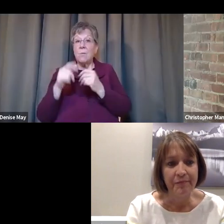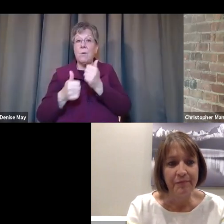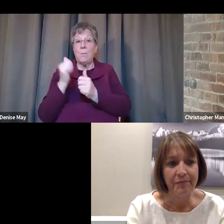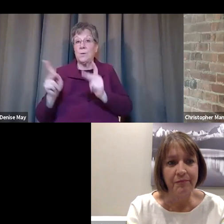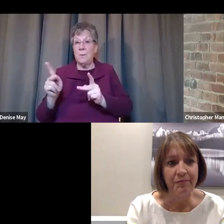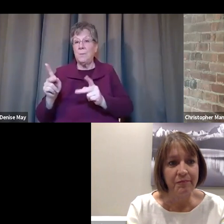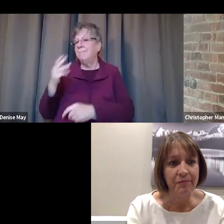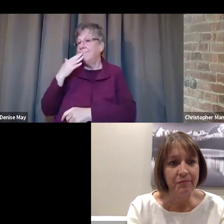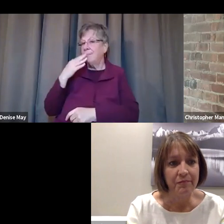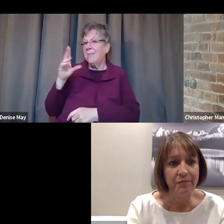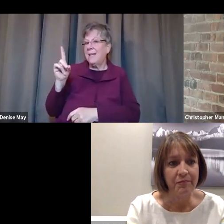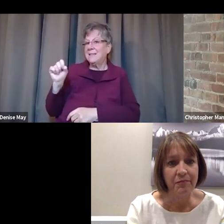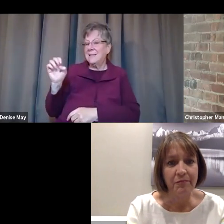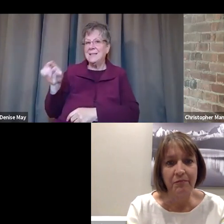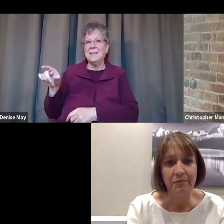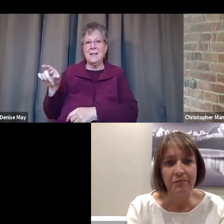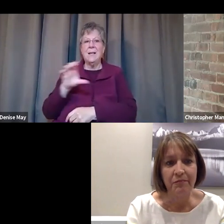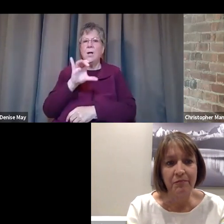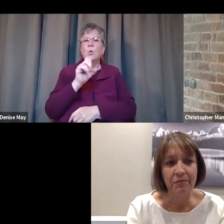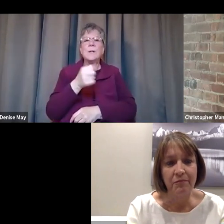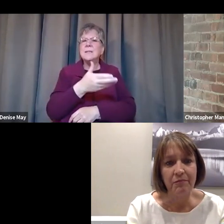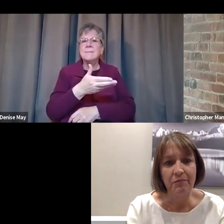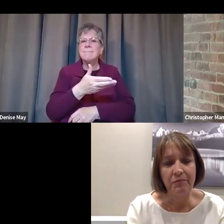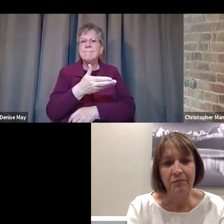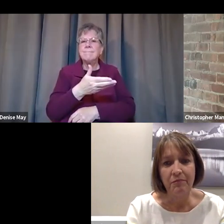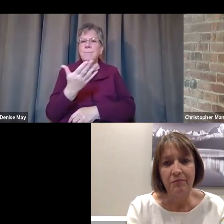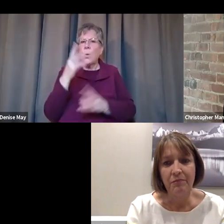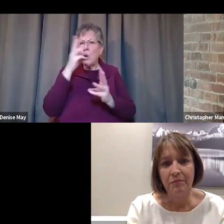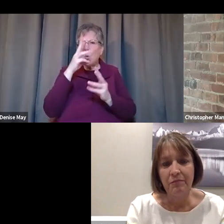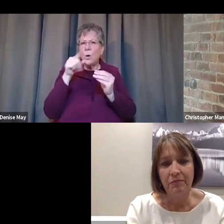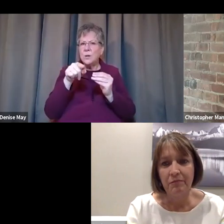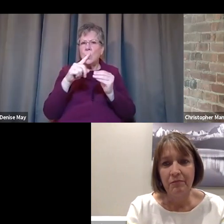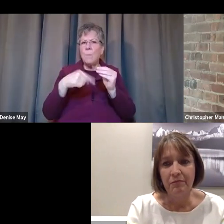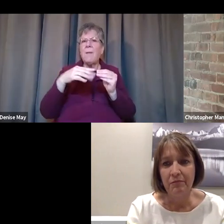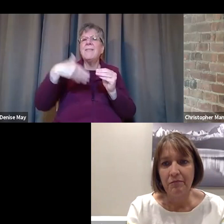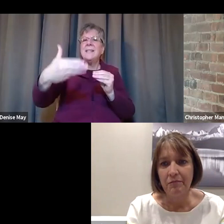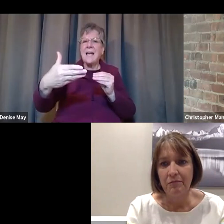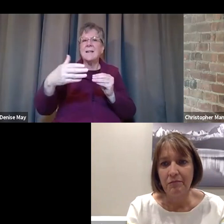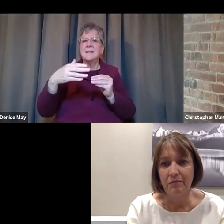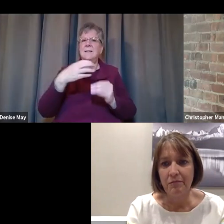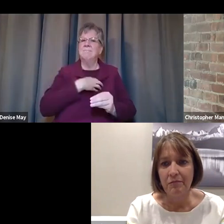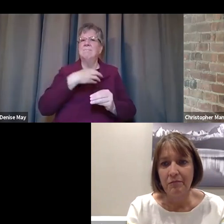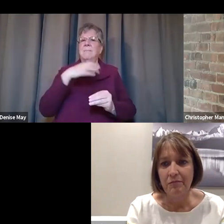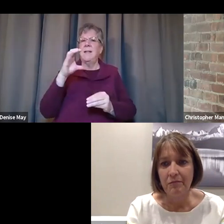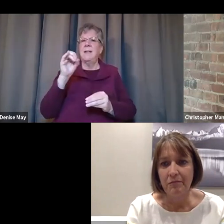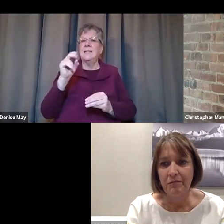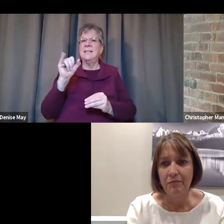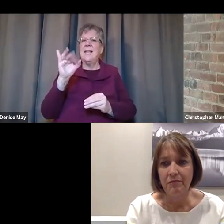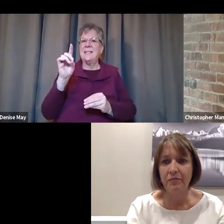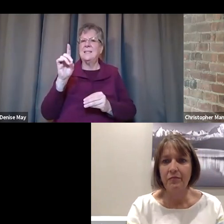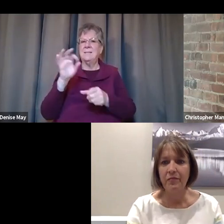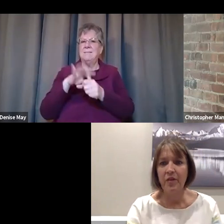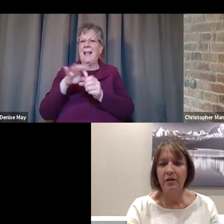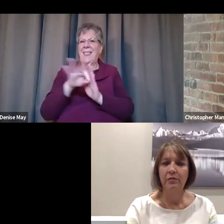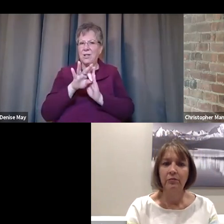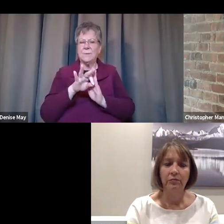Thanks, Denise. Chris, what about this? What worries you about the next contested election? I won't repeat what Darren and